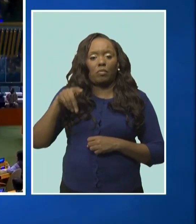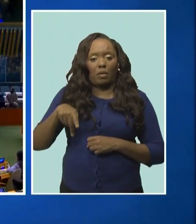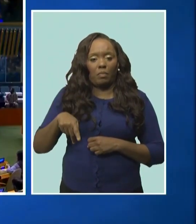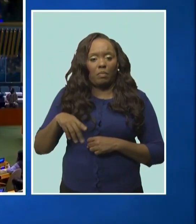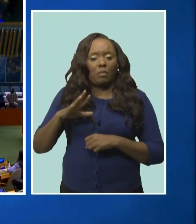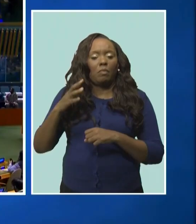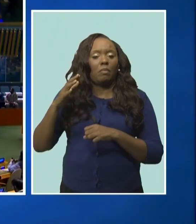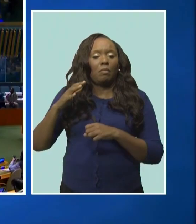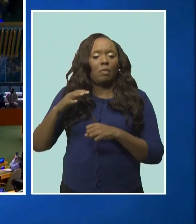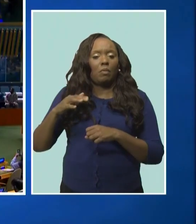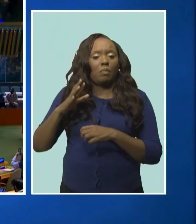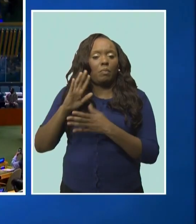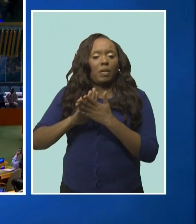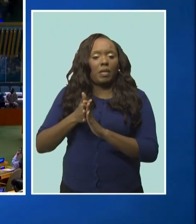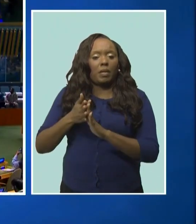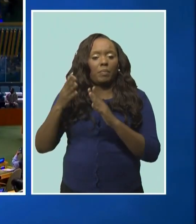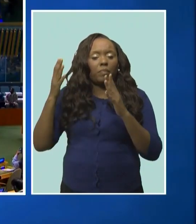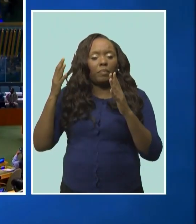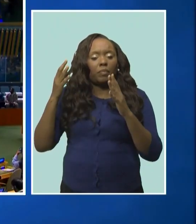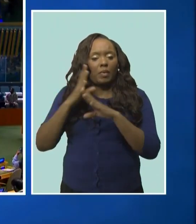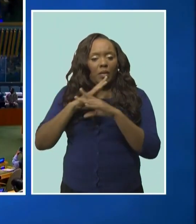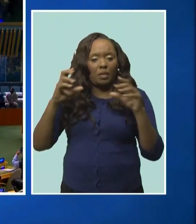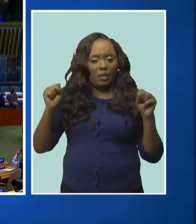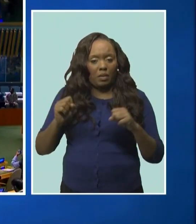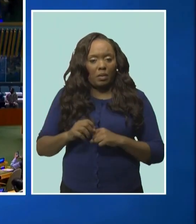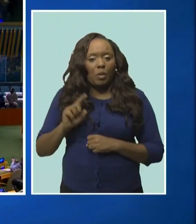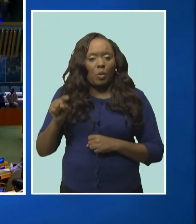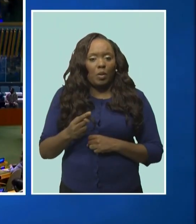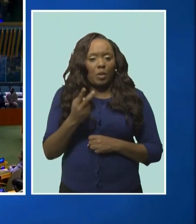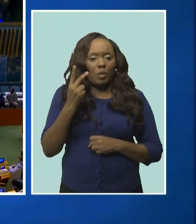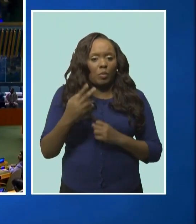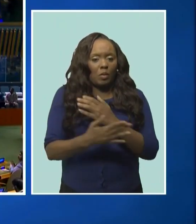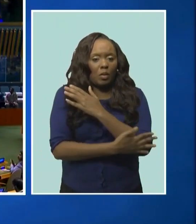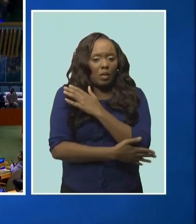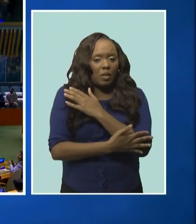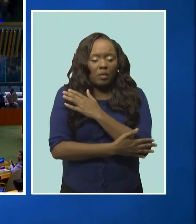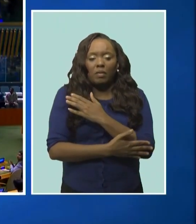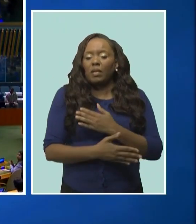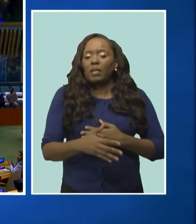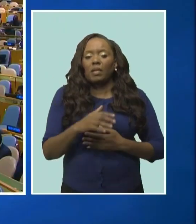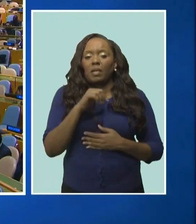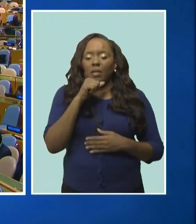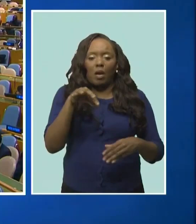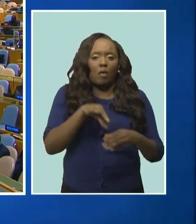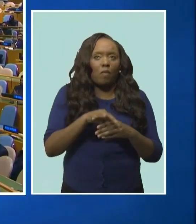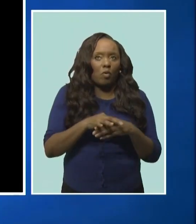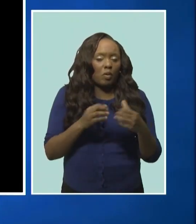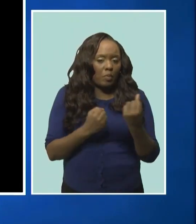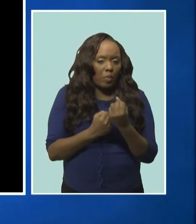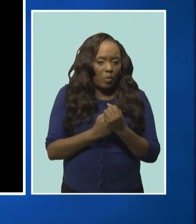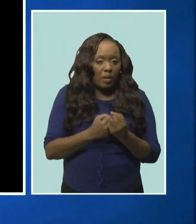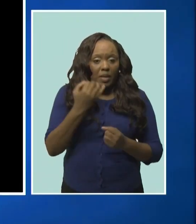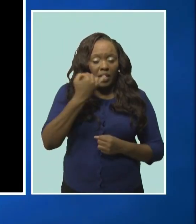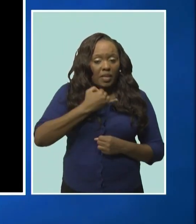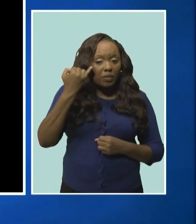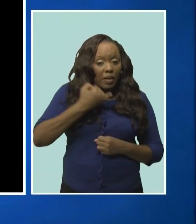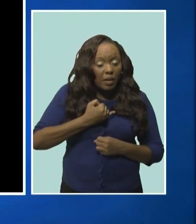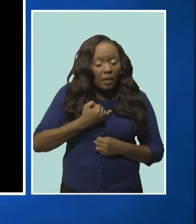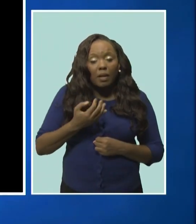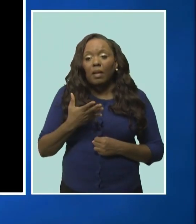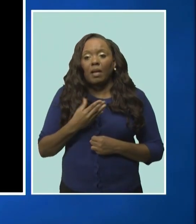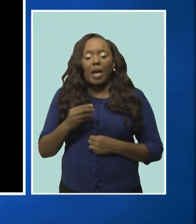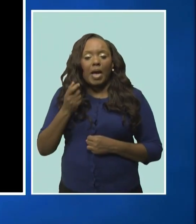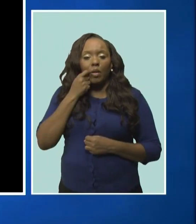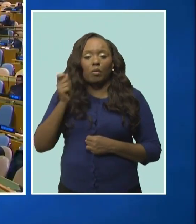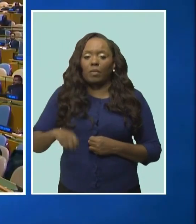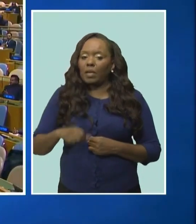United States and Israel, voted against. Ukraine, meanwhile, abstained. This is 31 years in a row that the